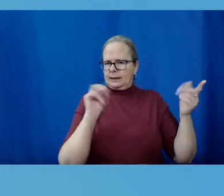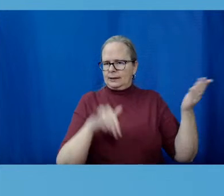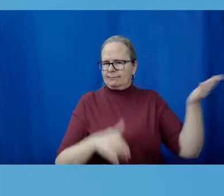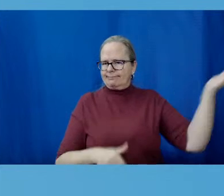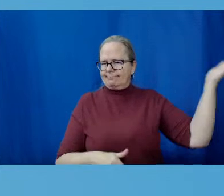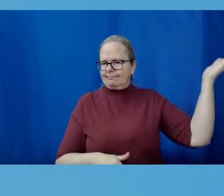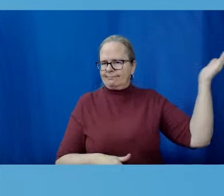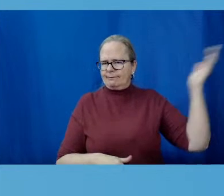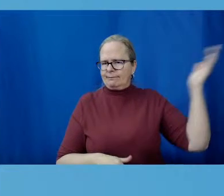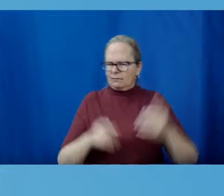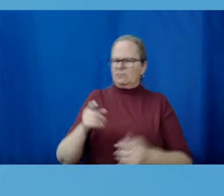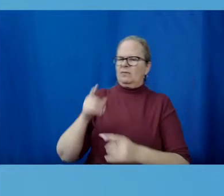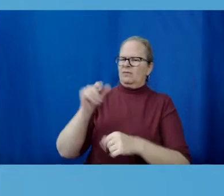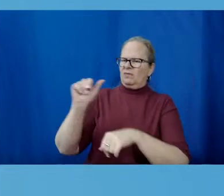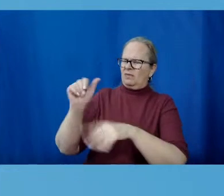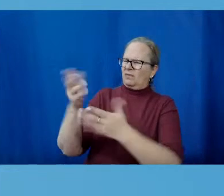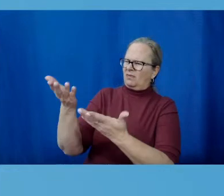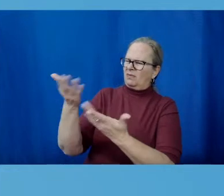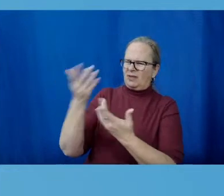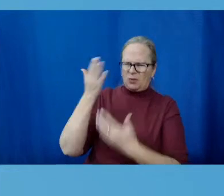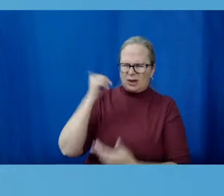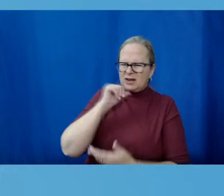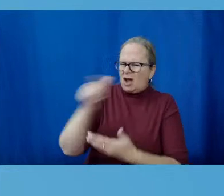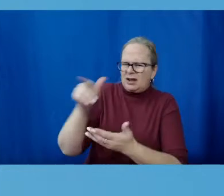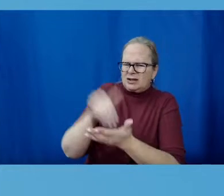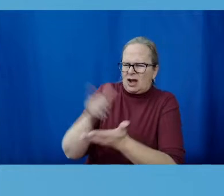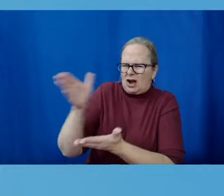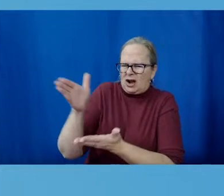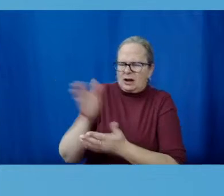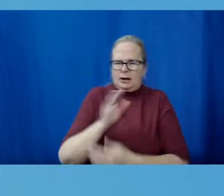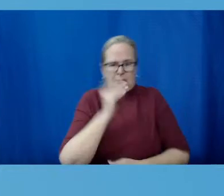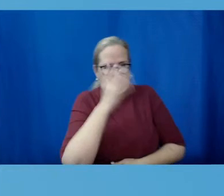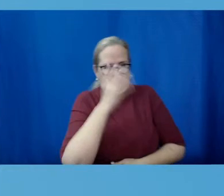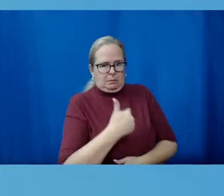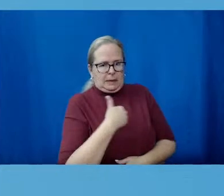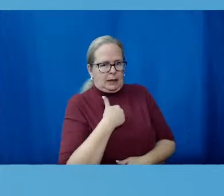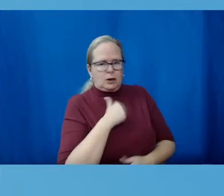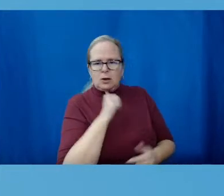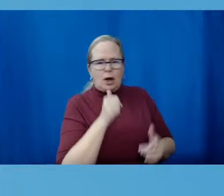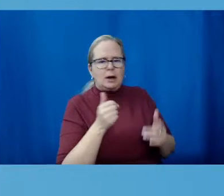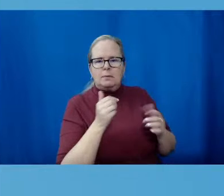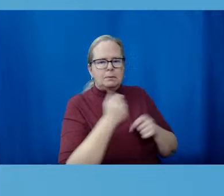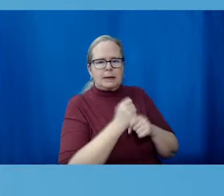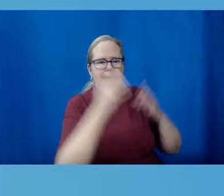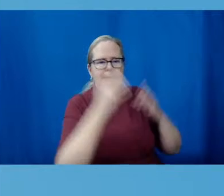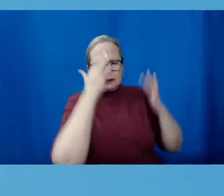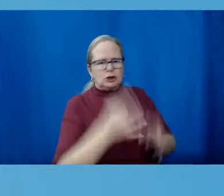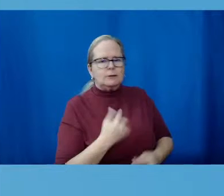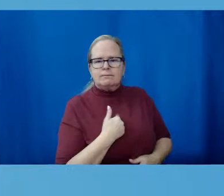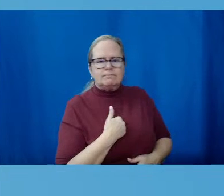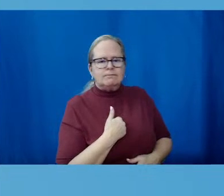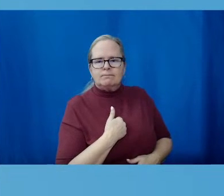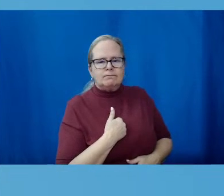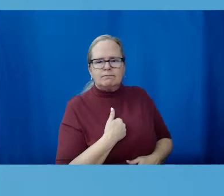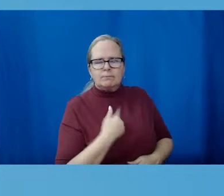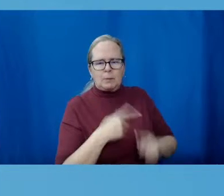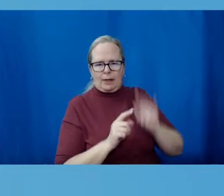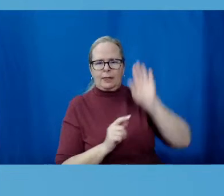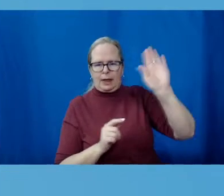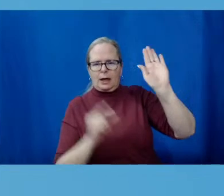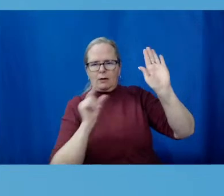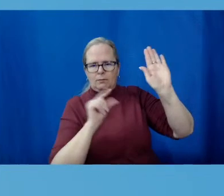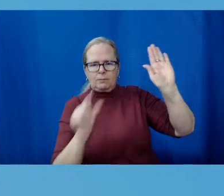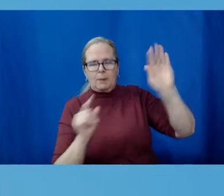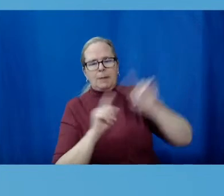make these decisions. But that is the truth, and that should be her position and her role. And I think the reason